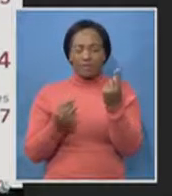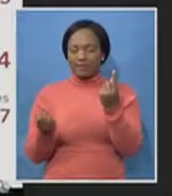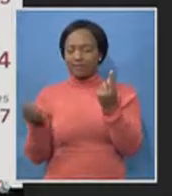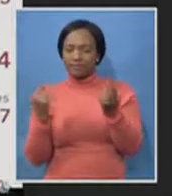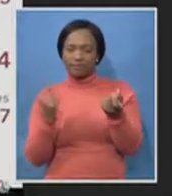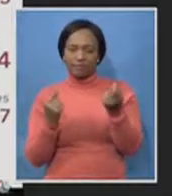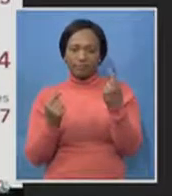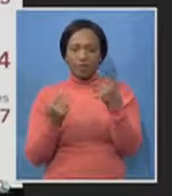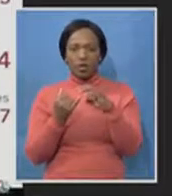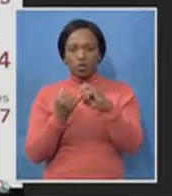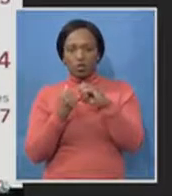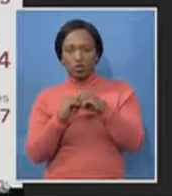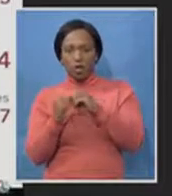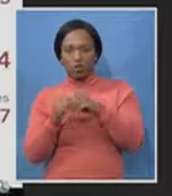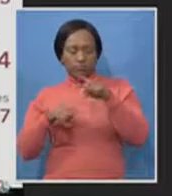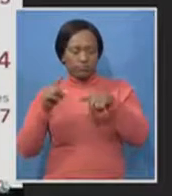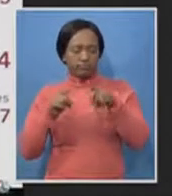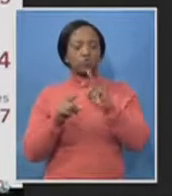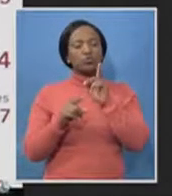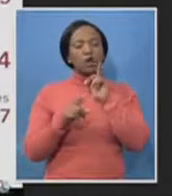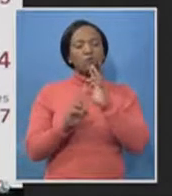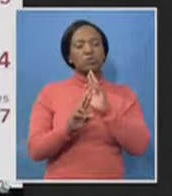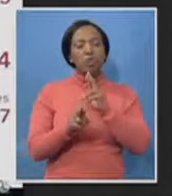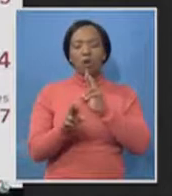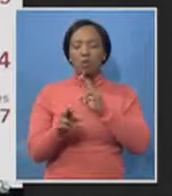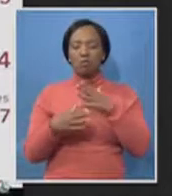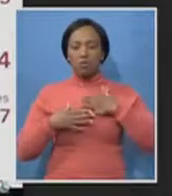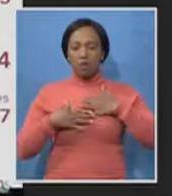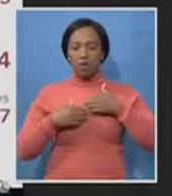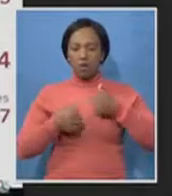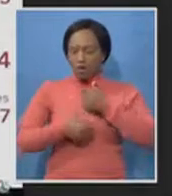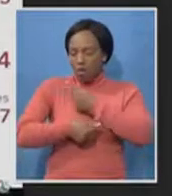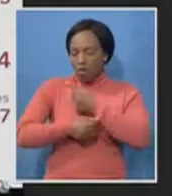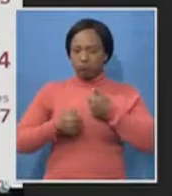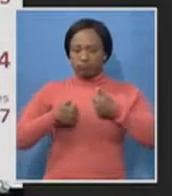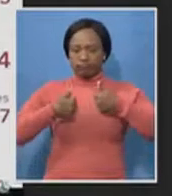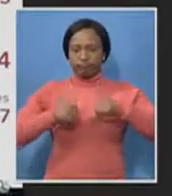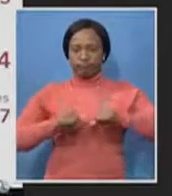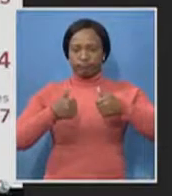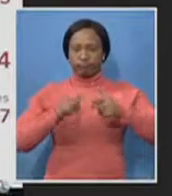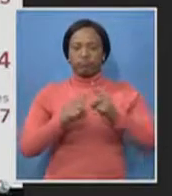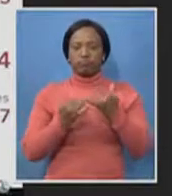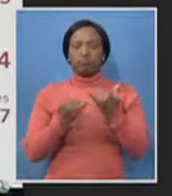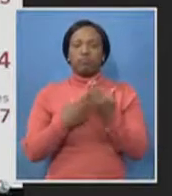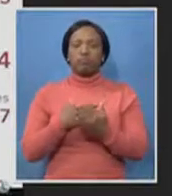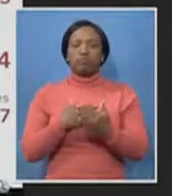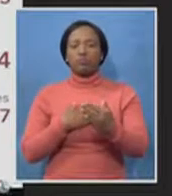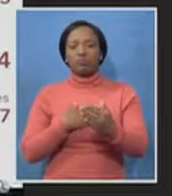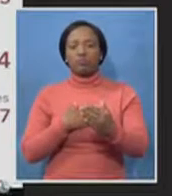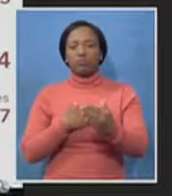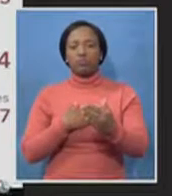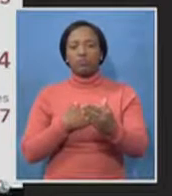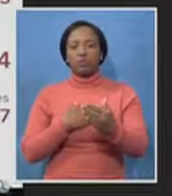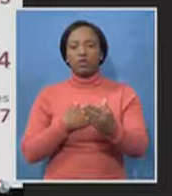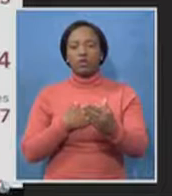responses. Whether those immune responses are protective or not is obviously what we need to assess. So there's a lot of